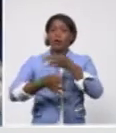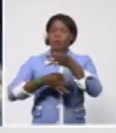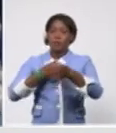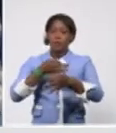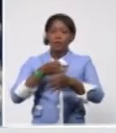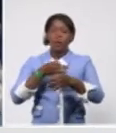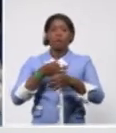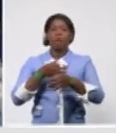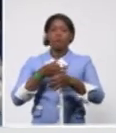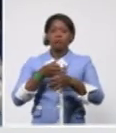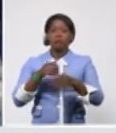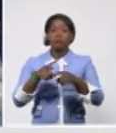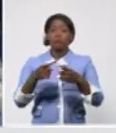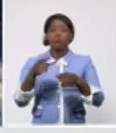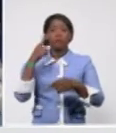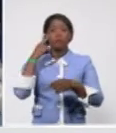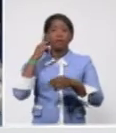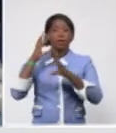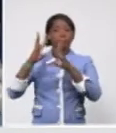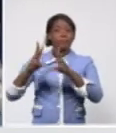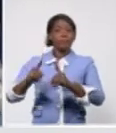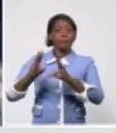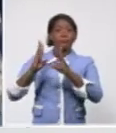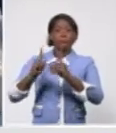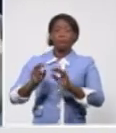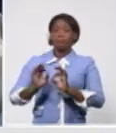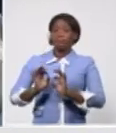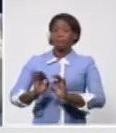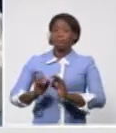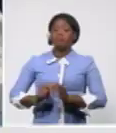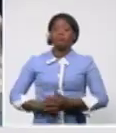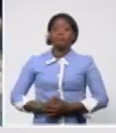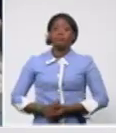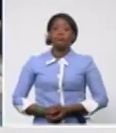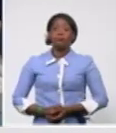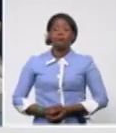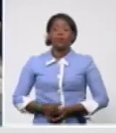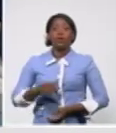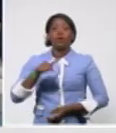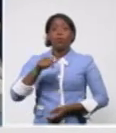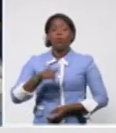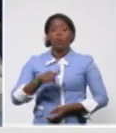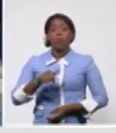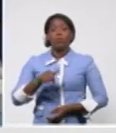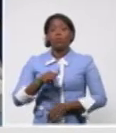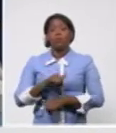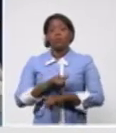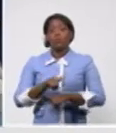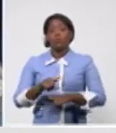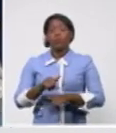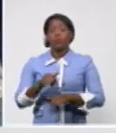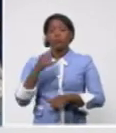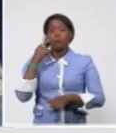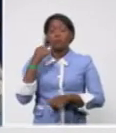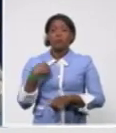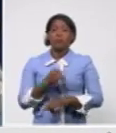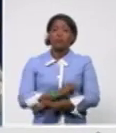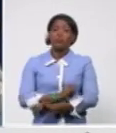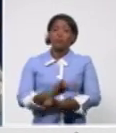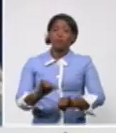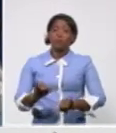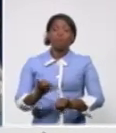infection is still very high everywhere across the country, but especially in areas